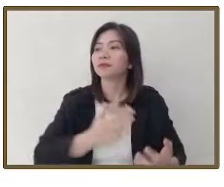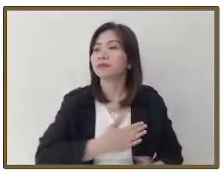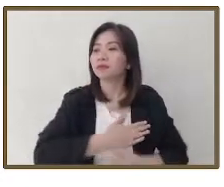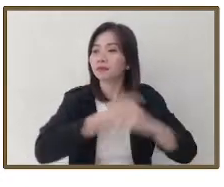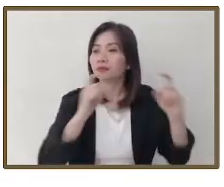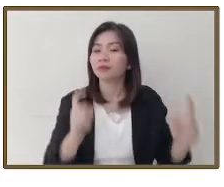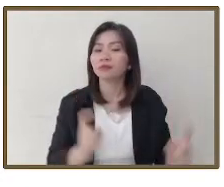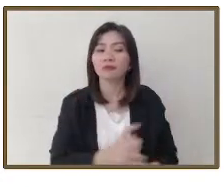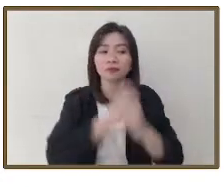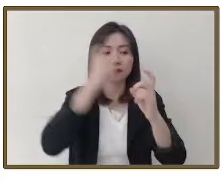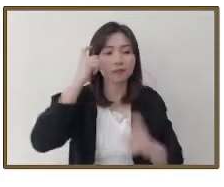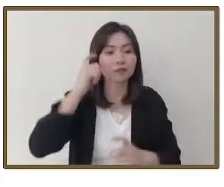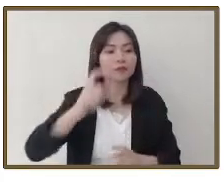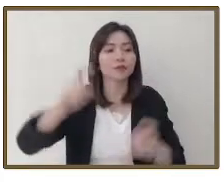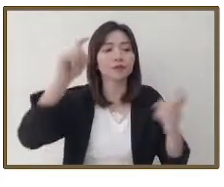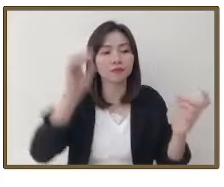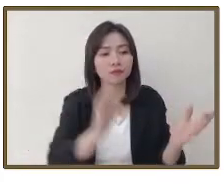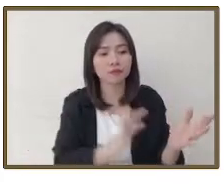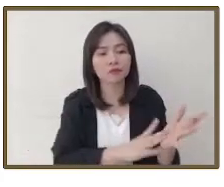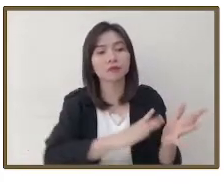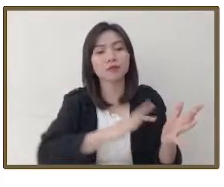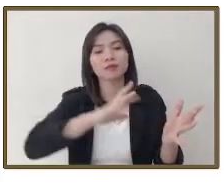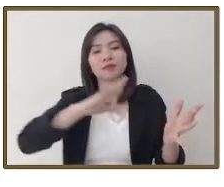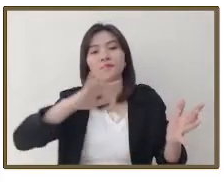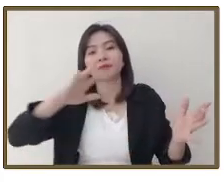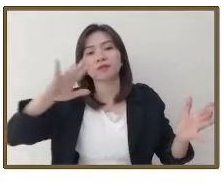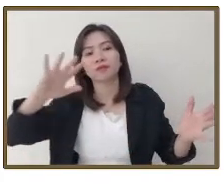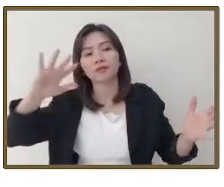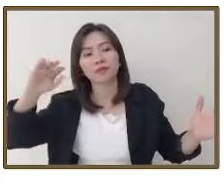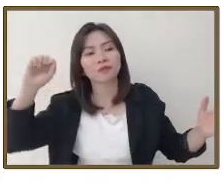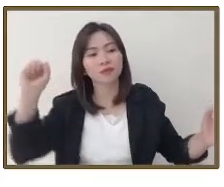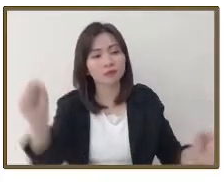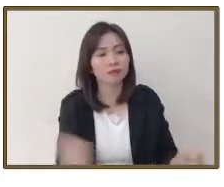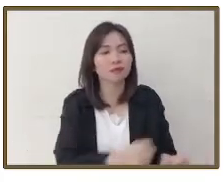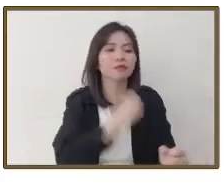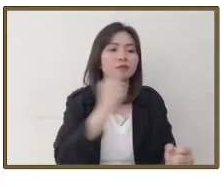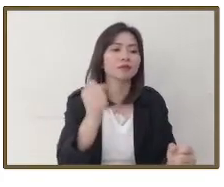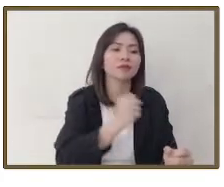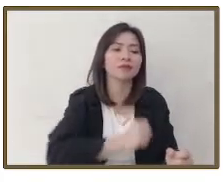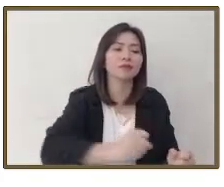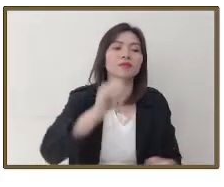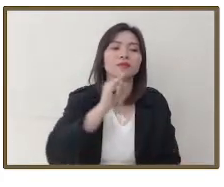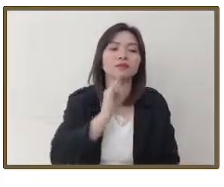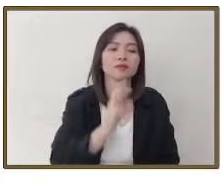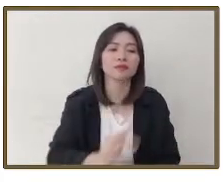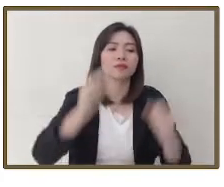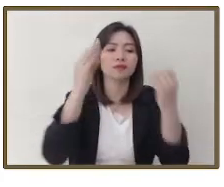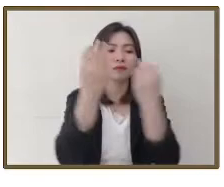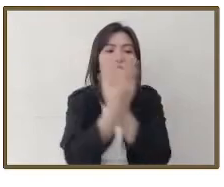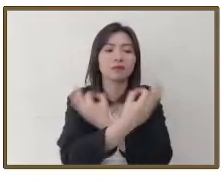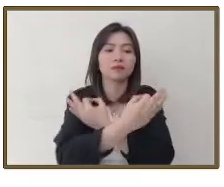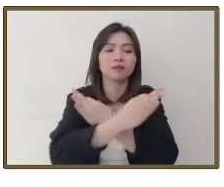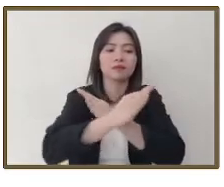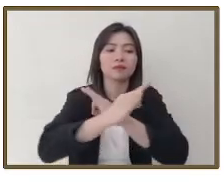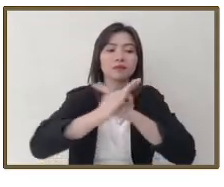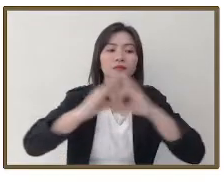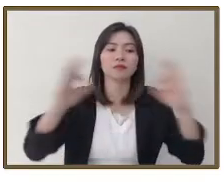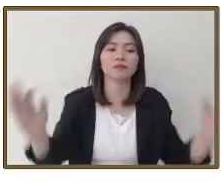my shackles for a glorious song. I'm